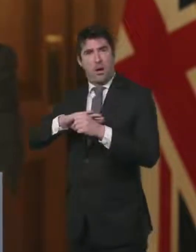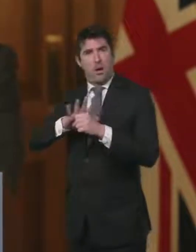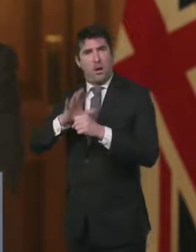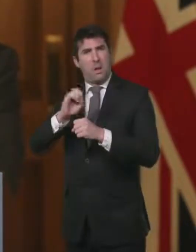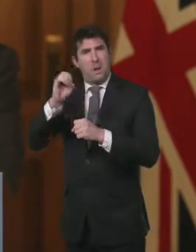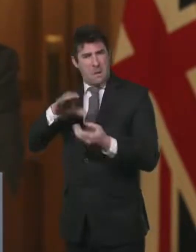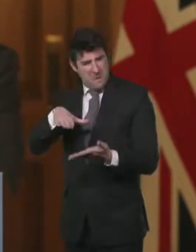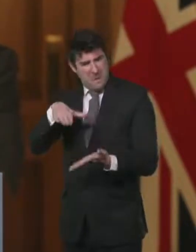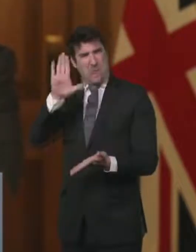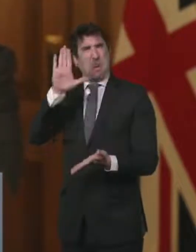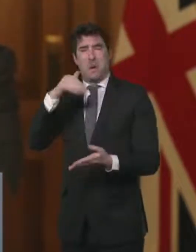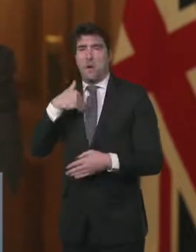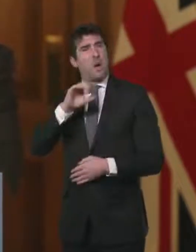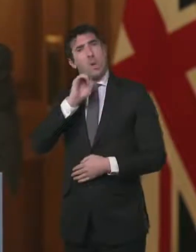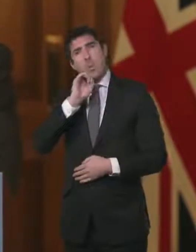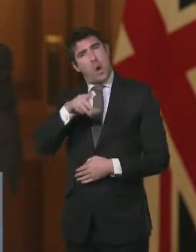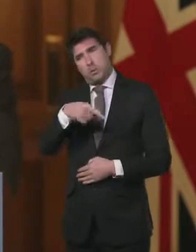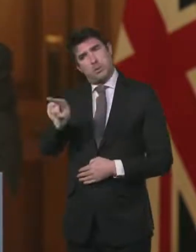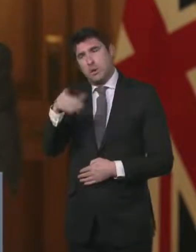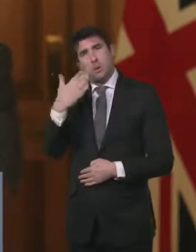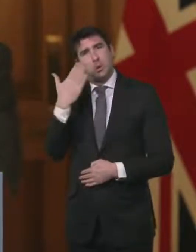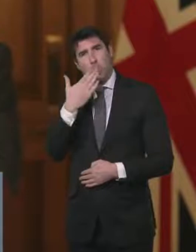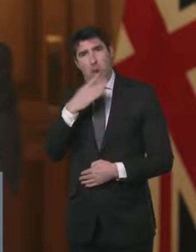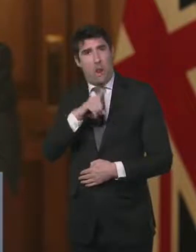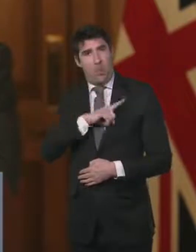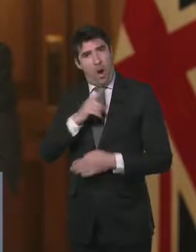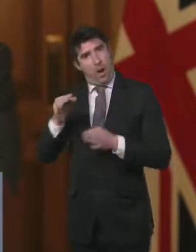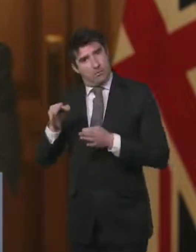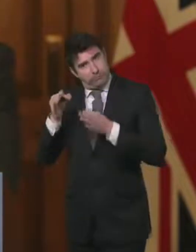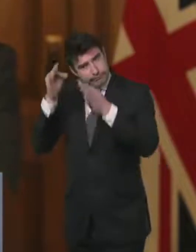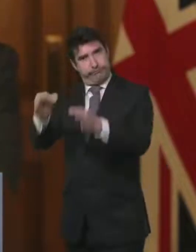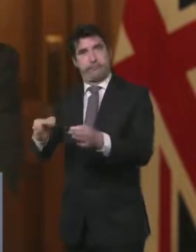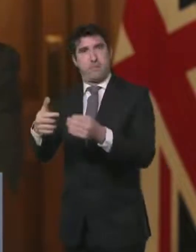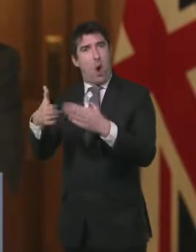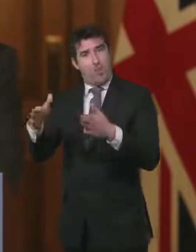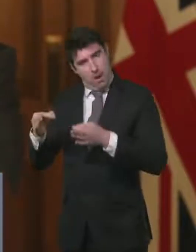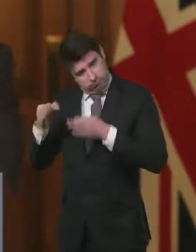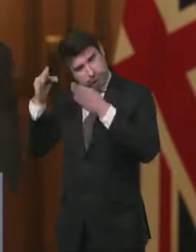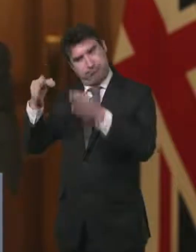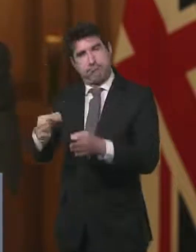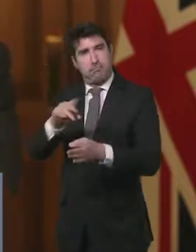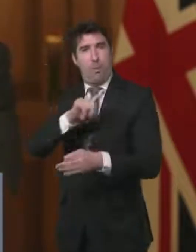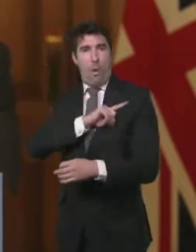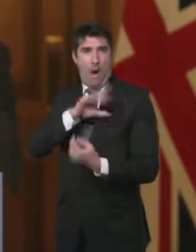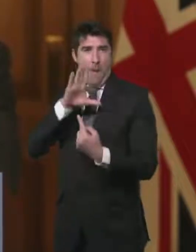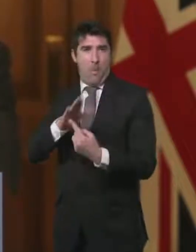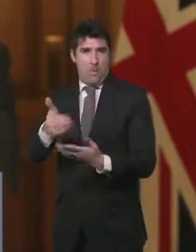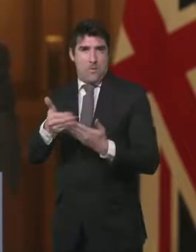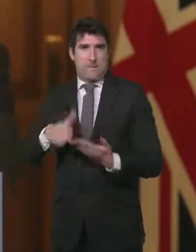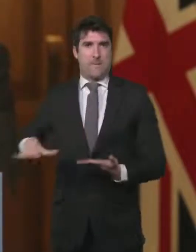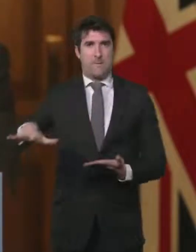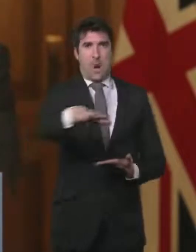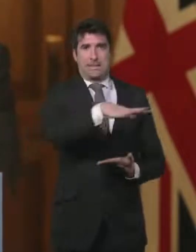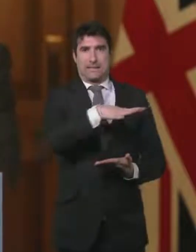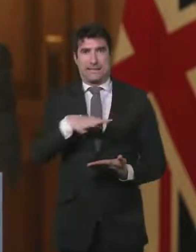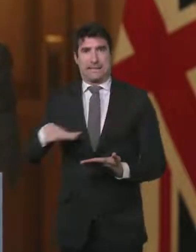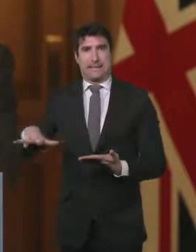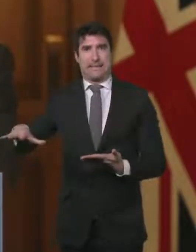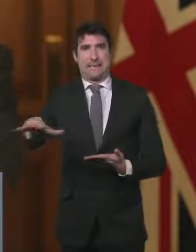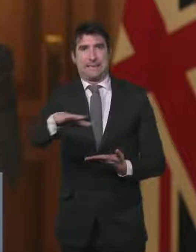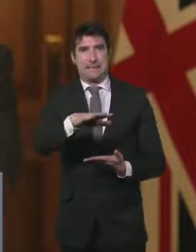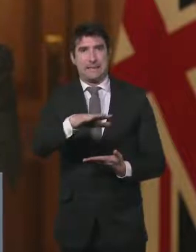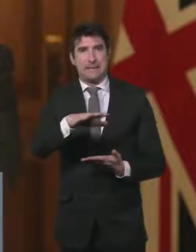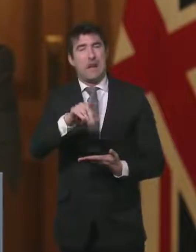want to postpone primary schools until the 18th. I think by better he means that the pubs might be open and